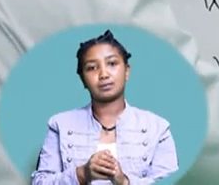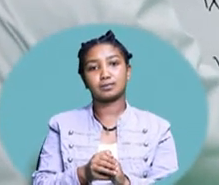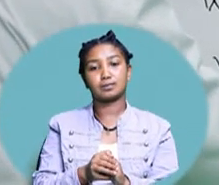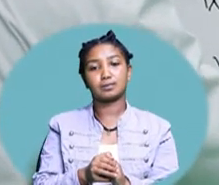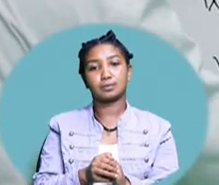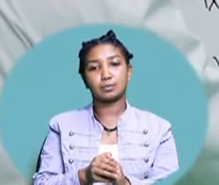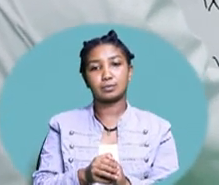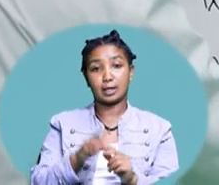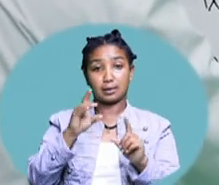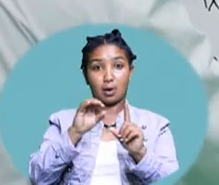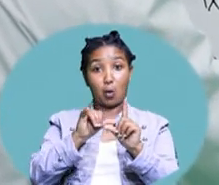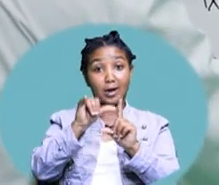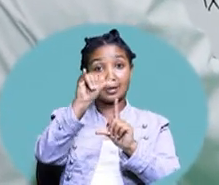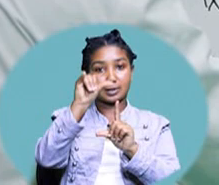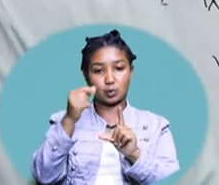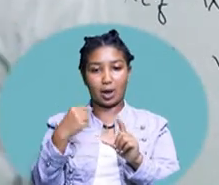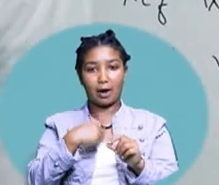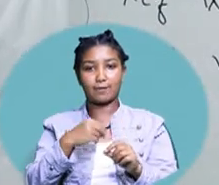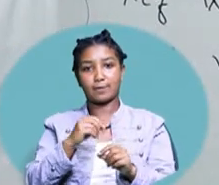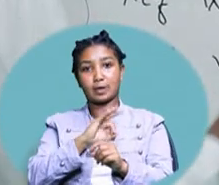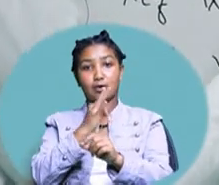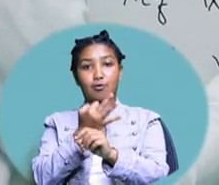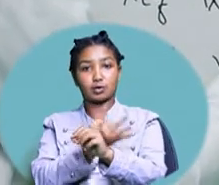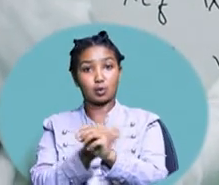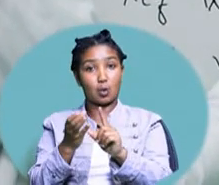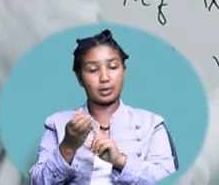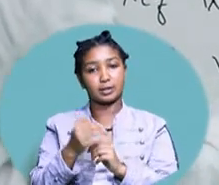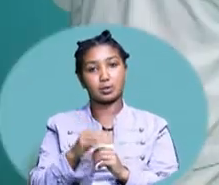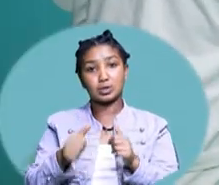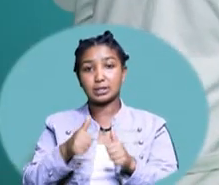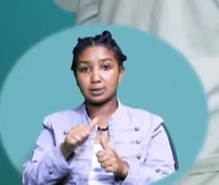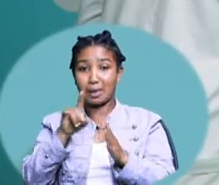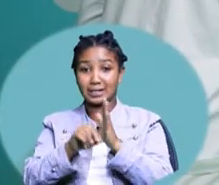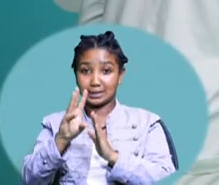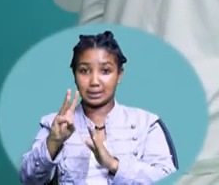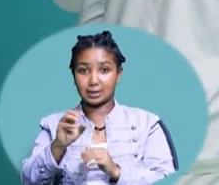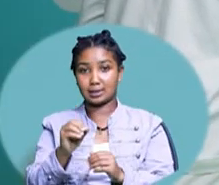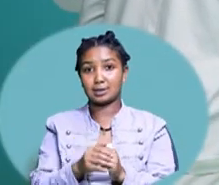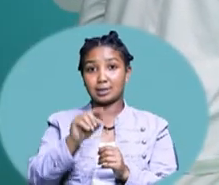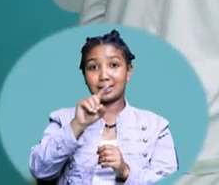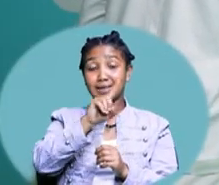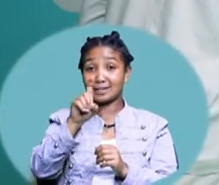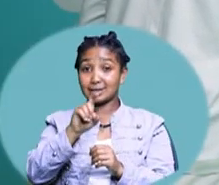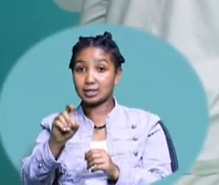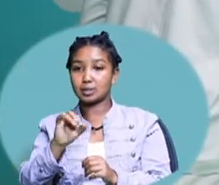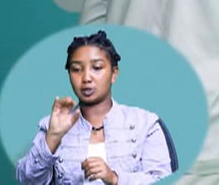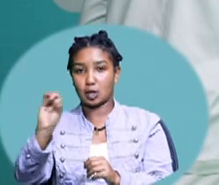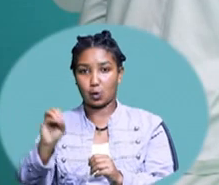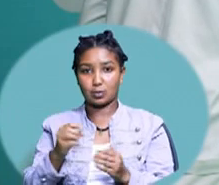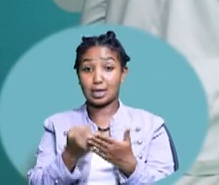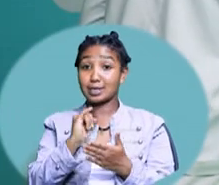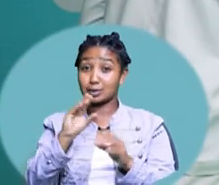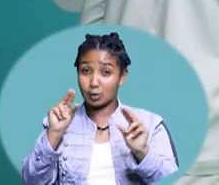direction. We can call it fx is 2. In the y direction, we have force component along the y